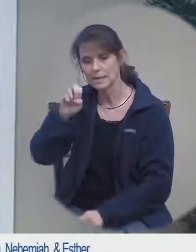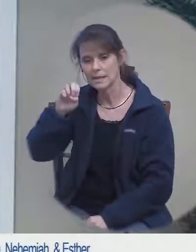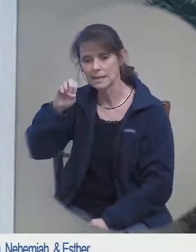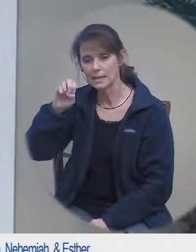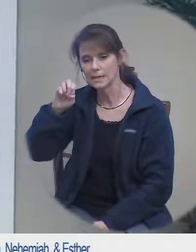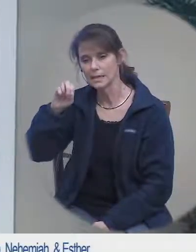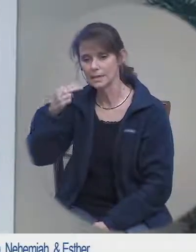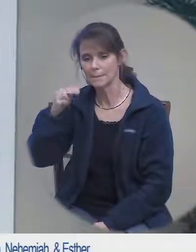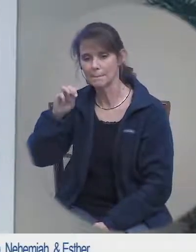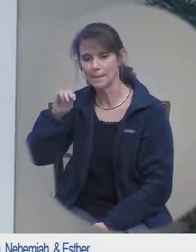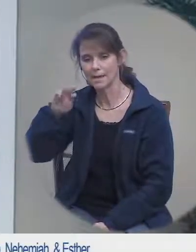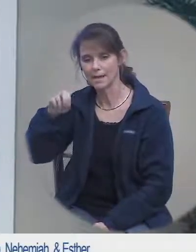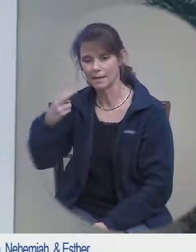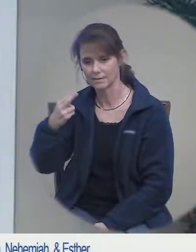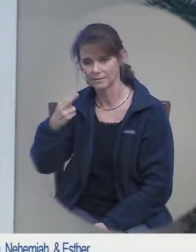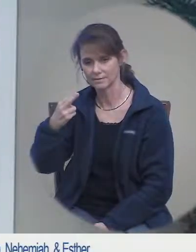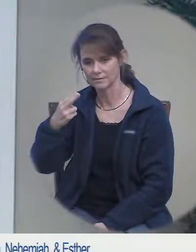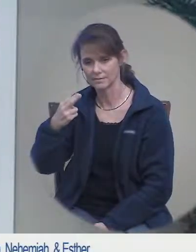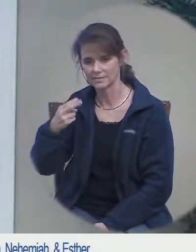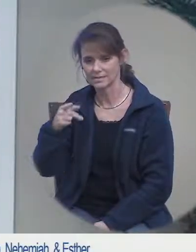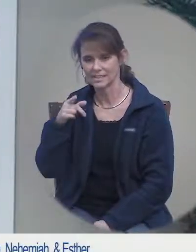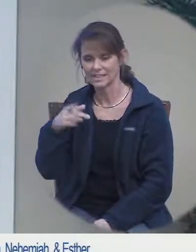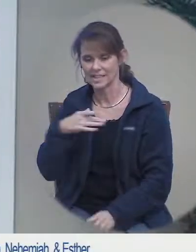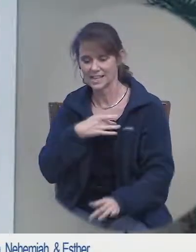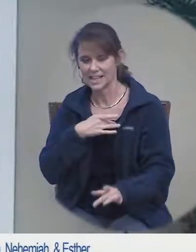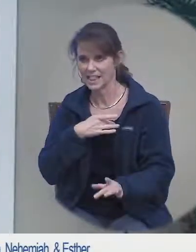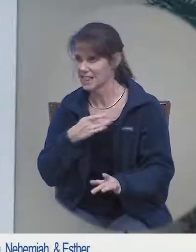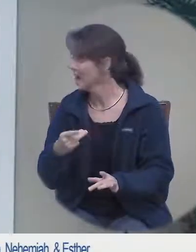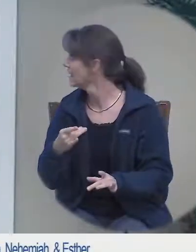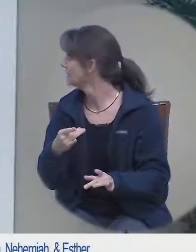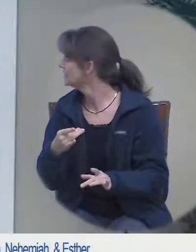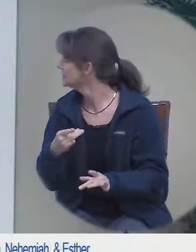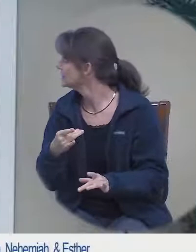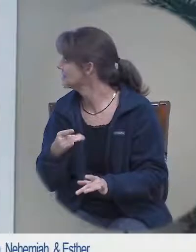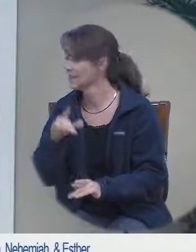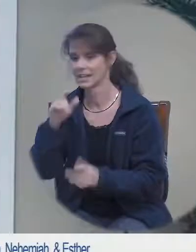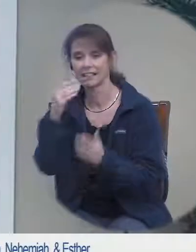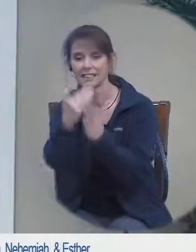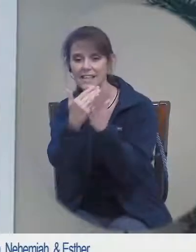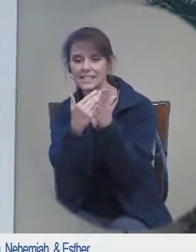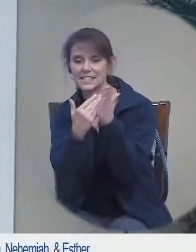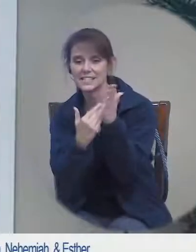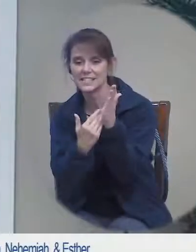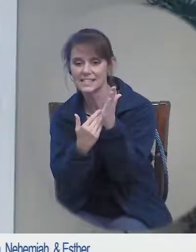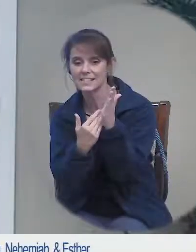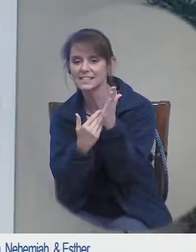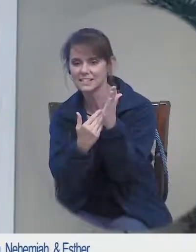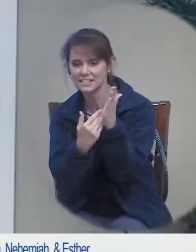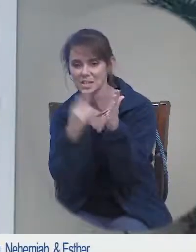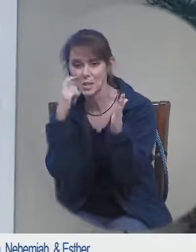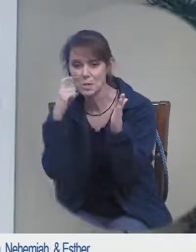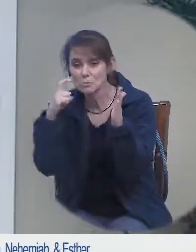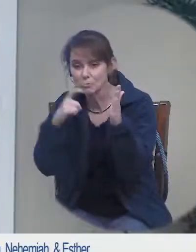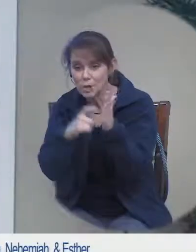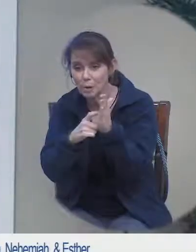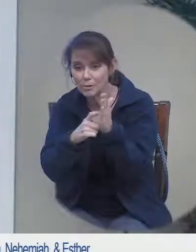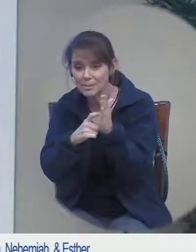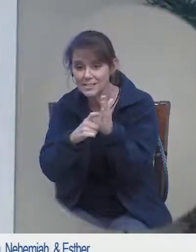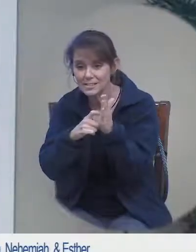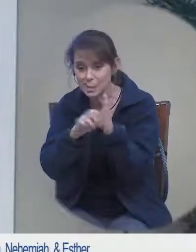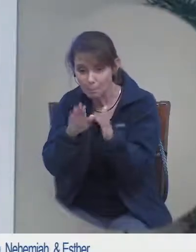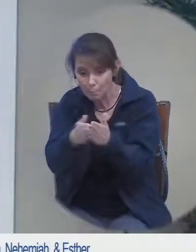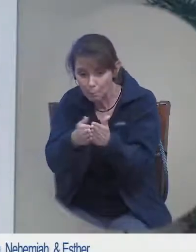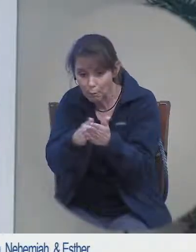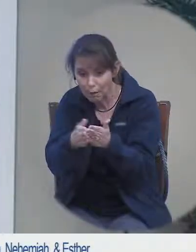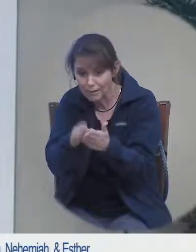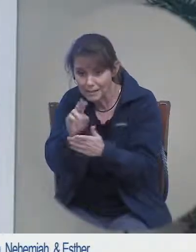lists. I mean, you look at 13 chapters in the book of Nehemiah and look at how many of the verses are taking up and making lists